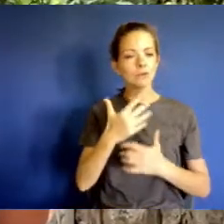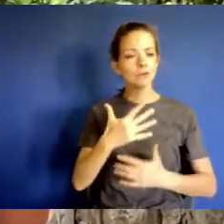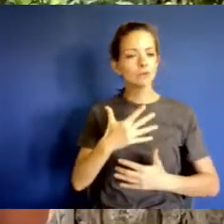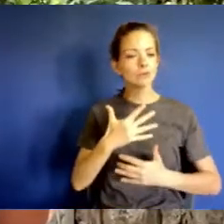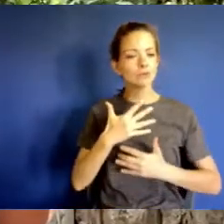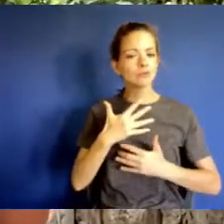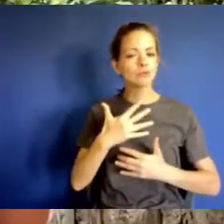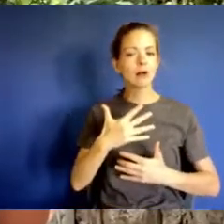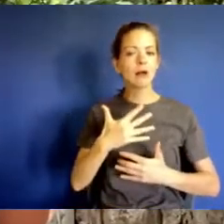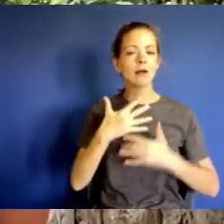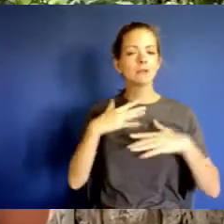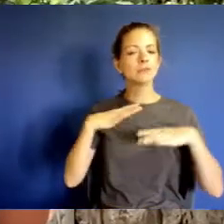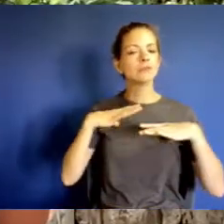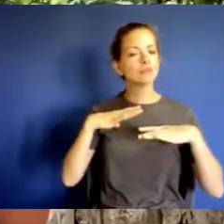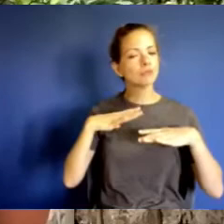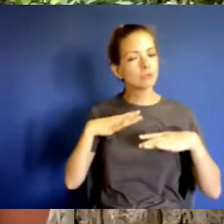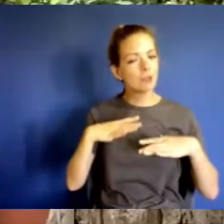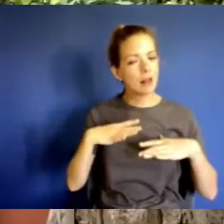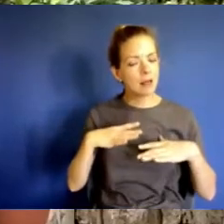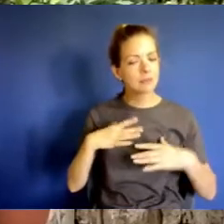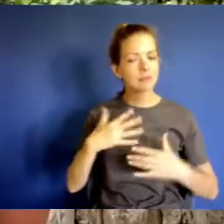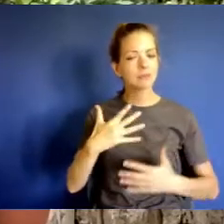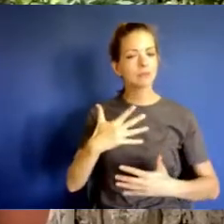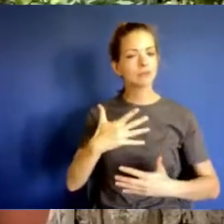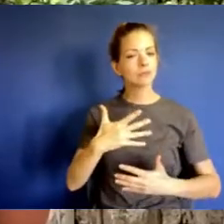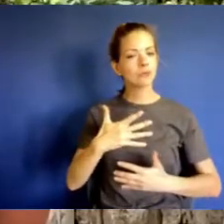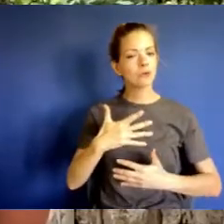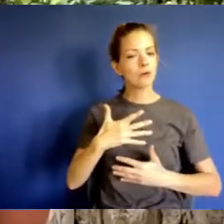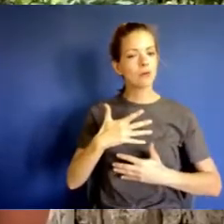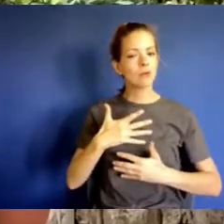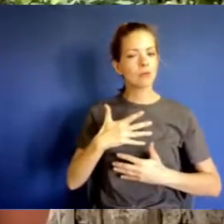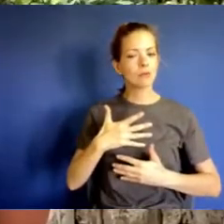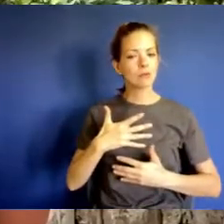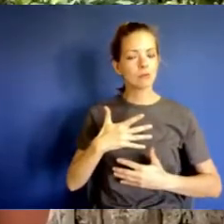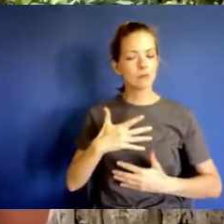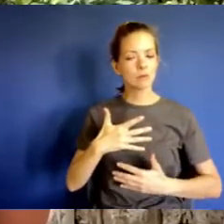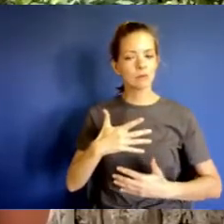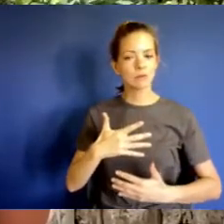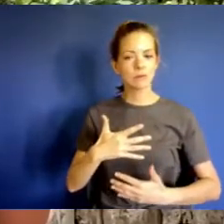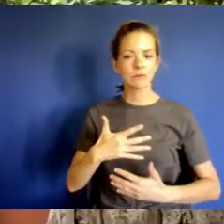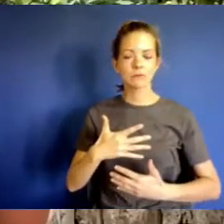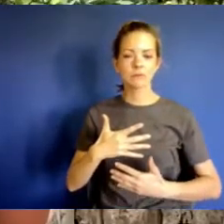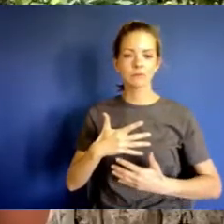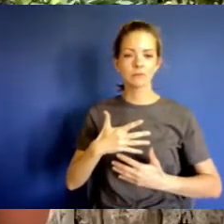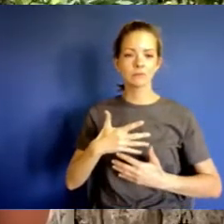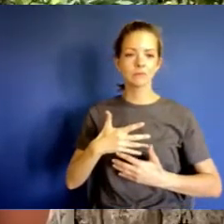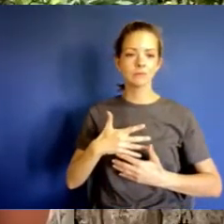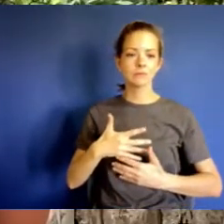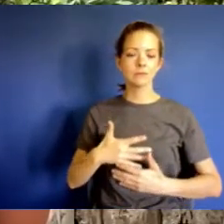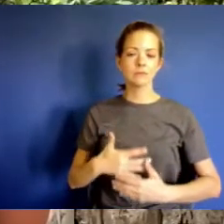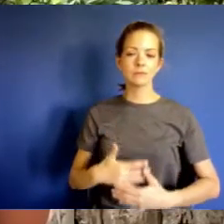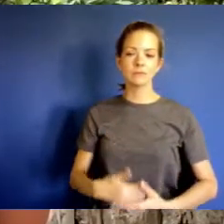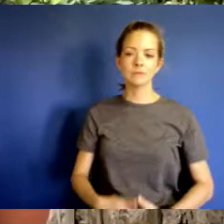And take a few breaths, so just relax. Relax, relax over the legs.